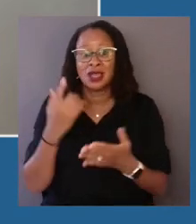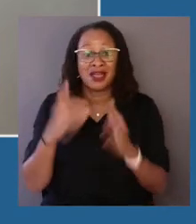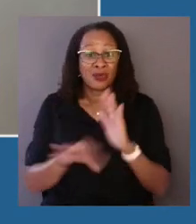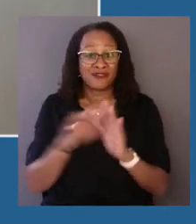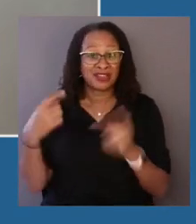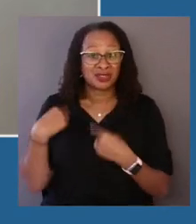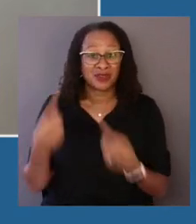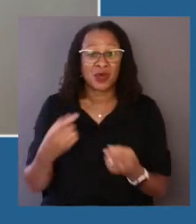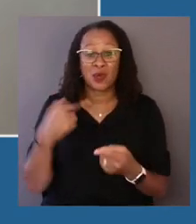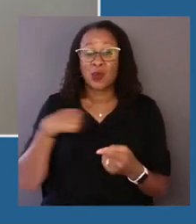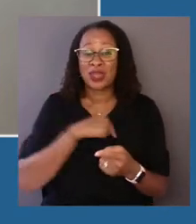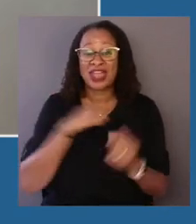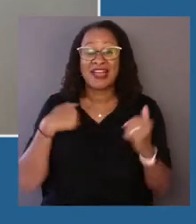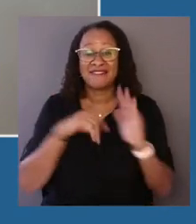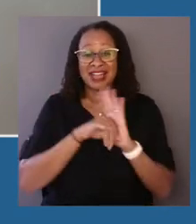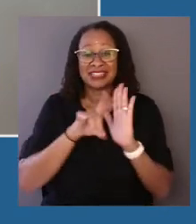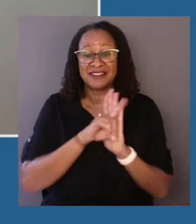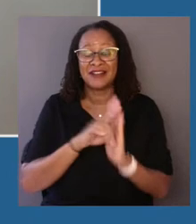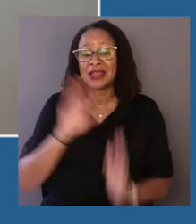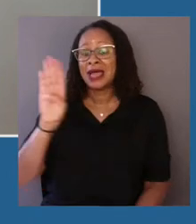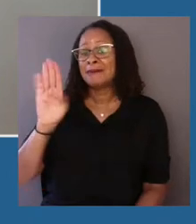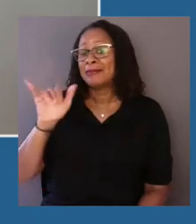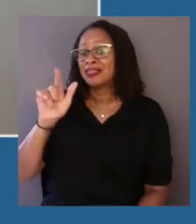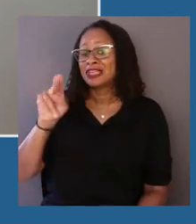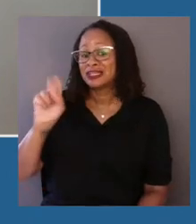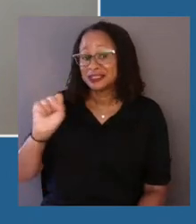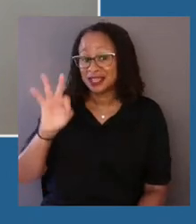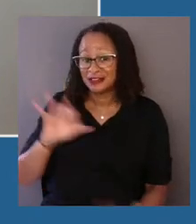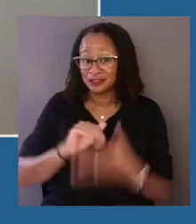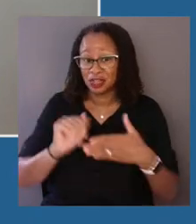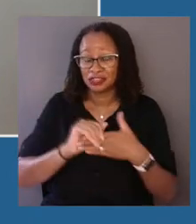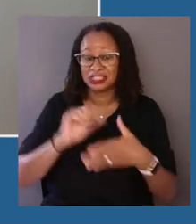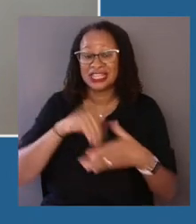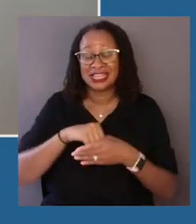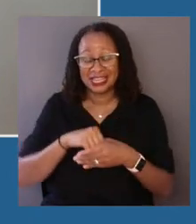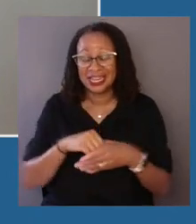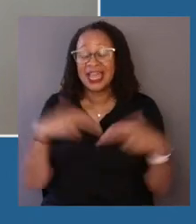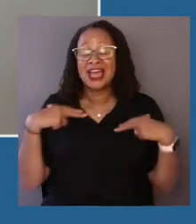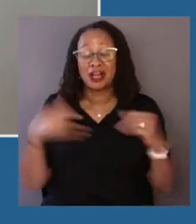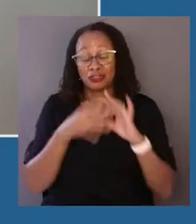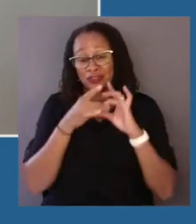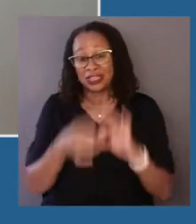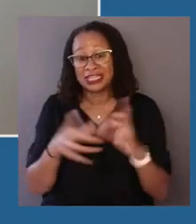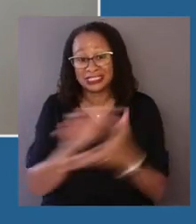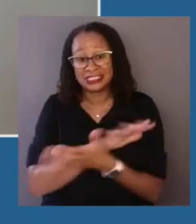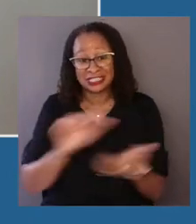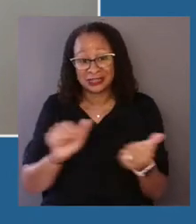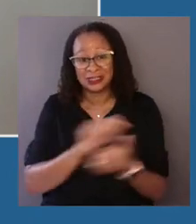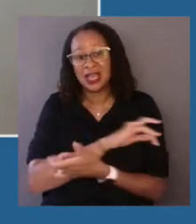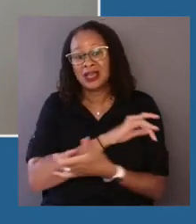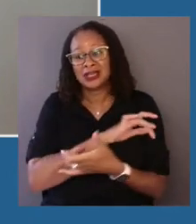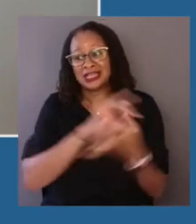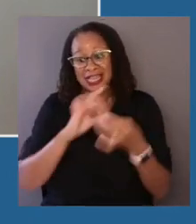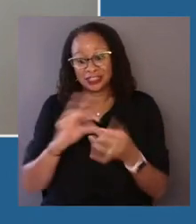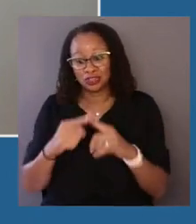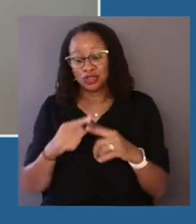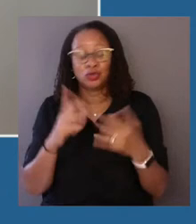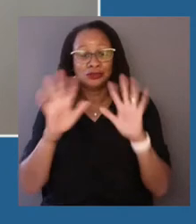billions and billions of dollars in health-related damages tied to climate-sensitive events and air